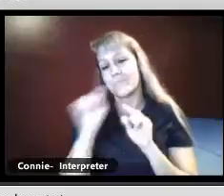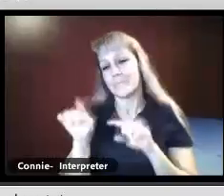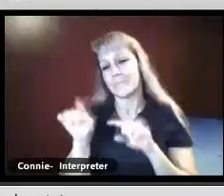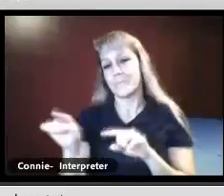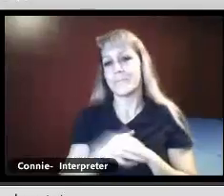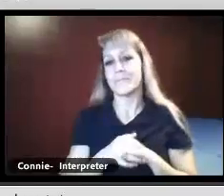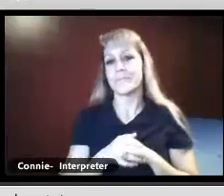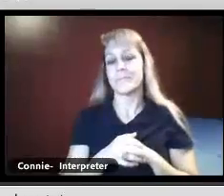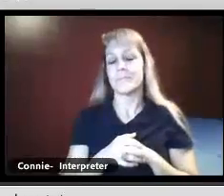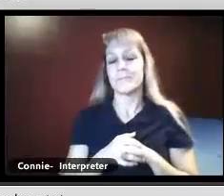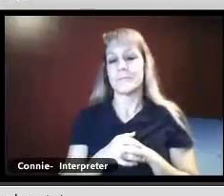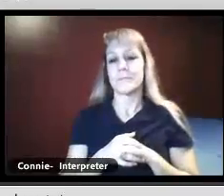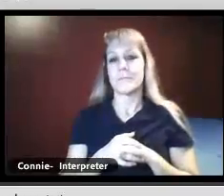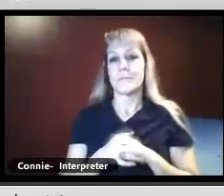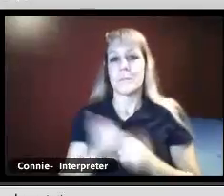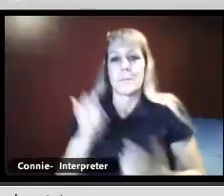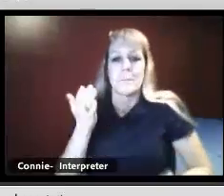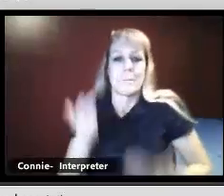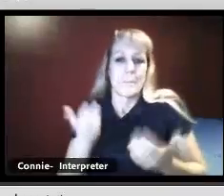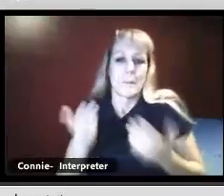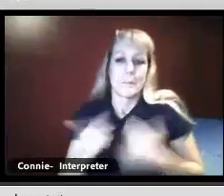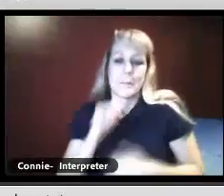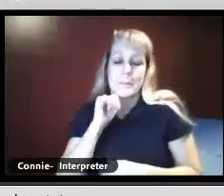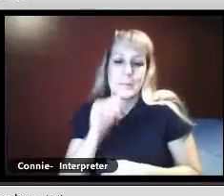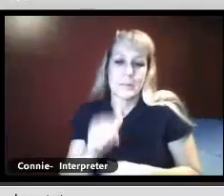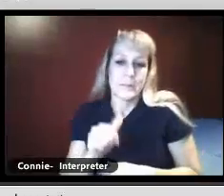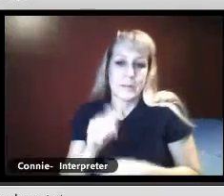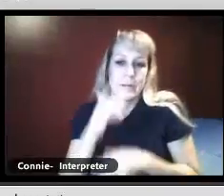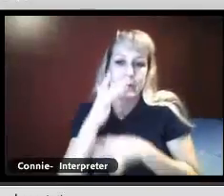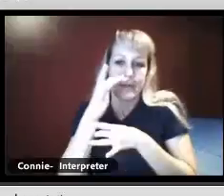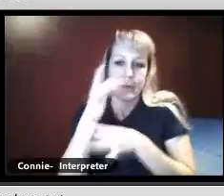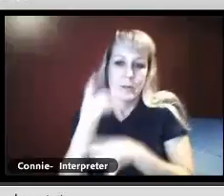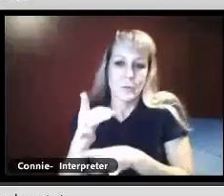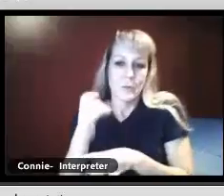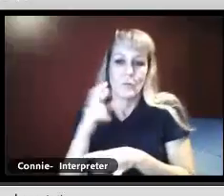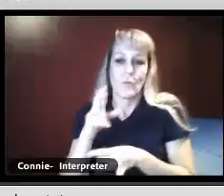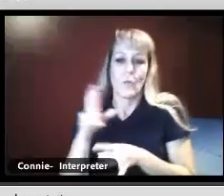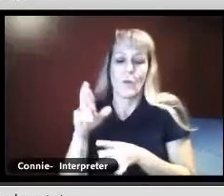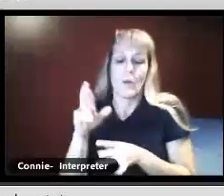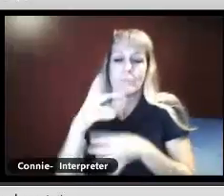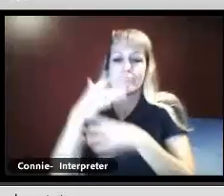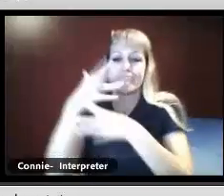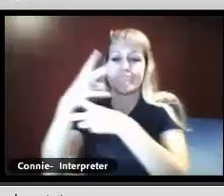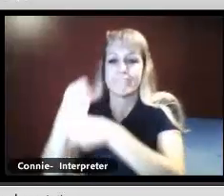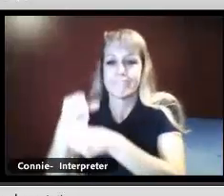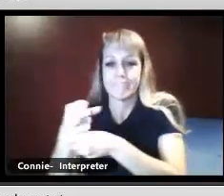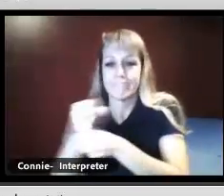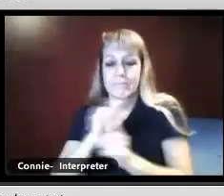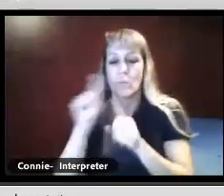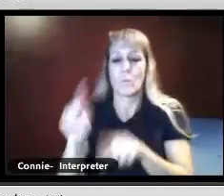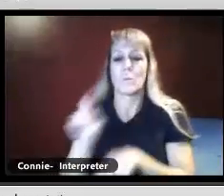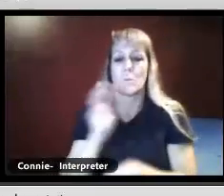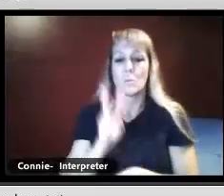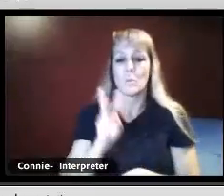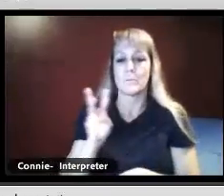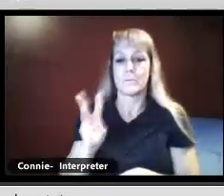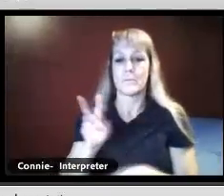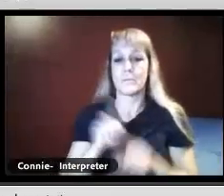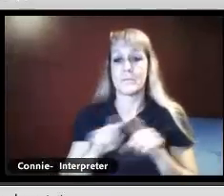They may not groove on, be interested in, be naturally drawn to going to a website, but I can just